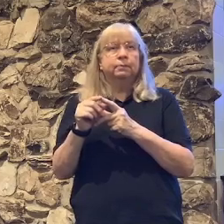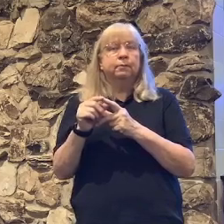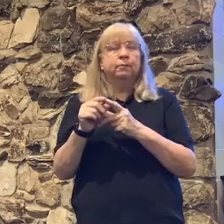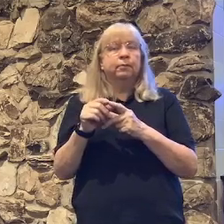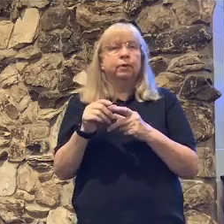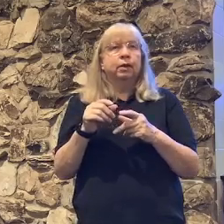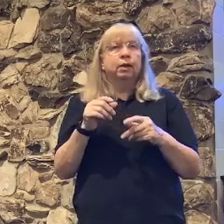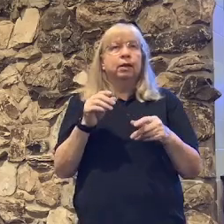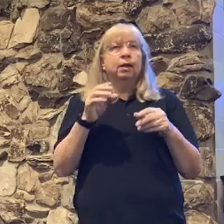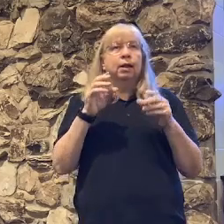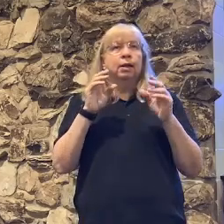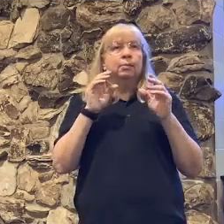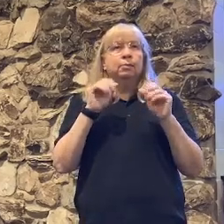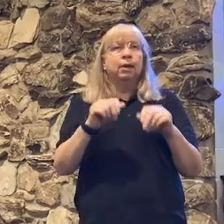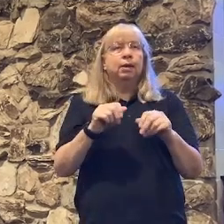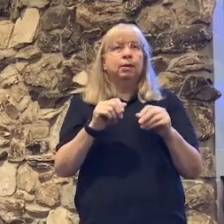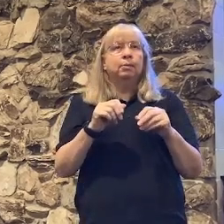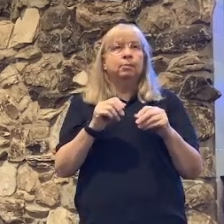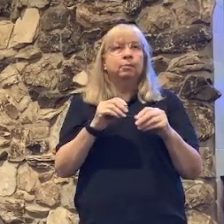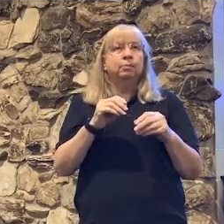that they may penetrate our hearts